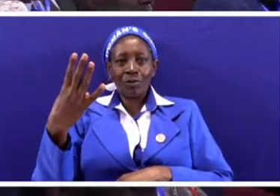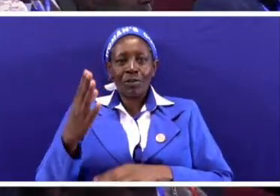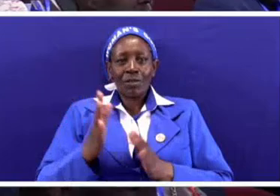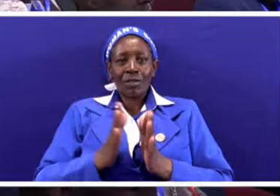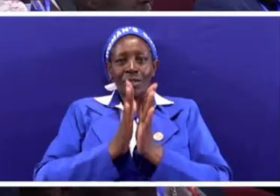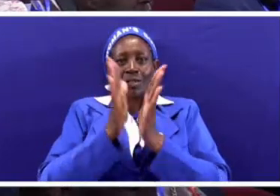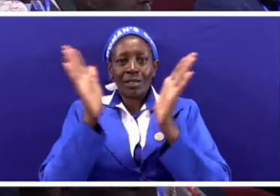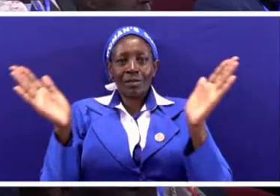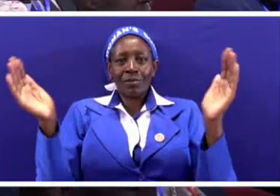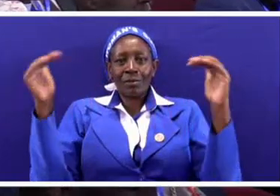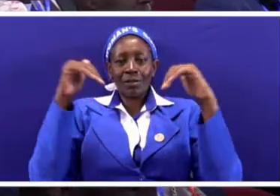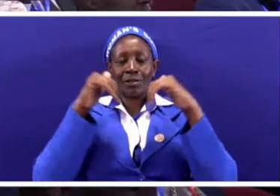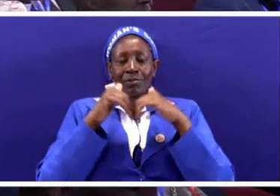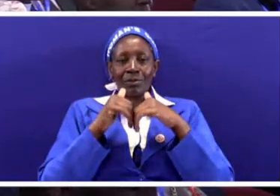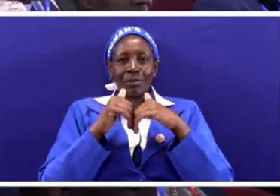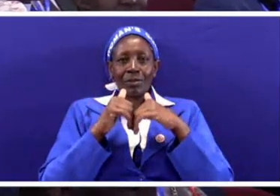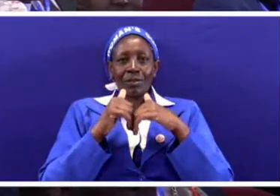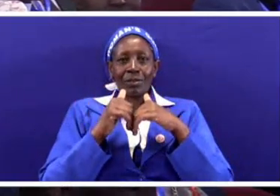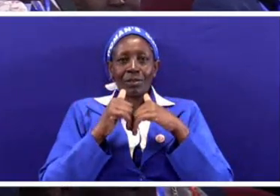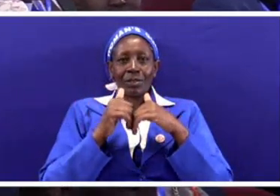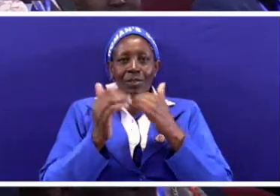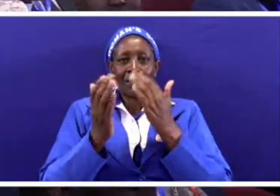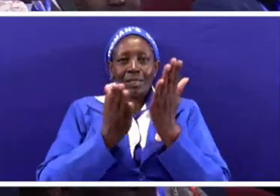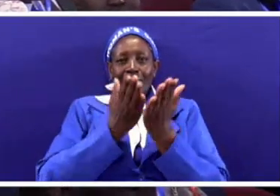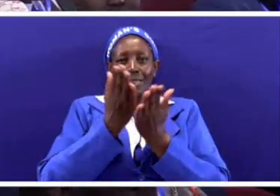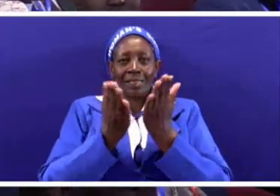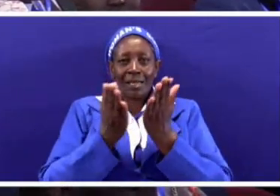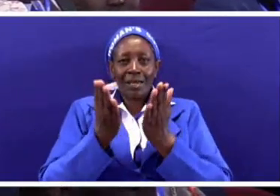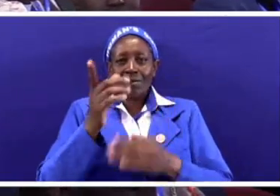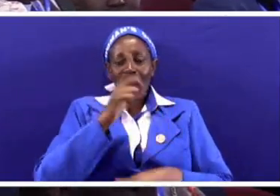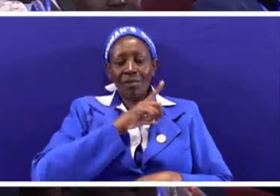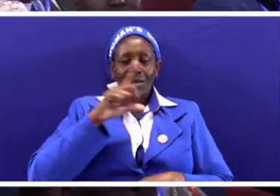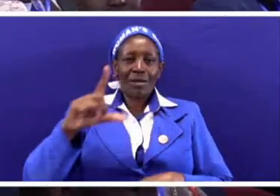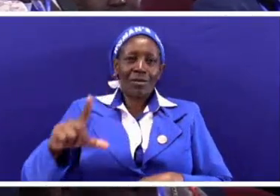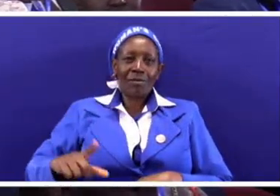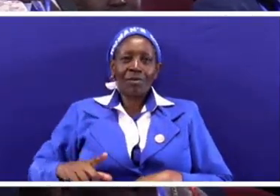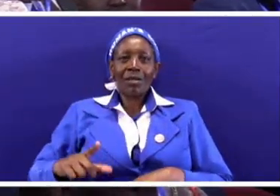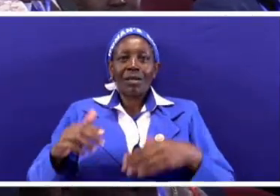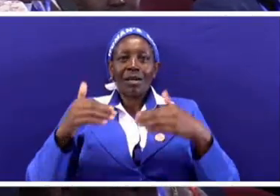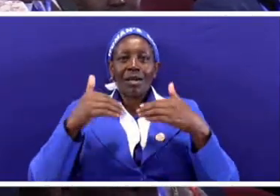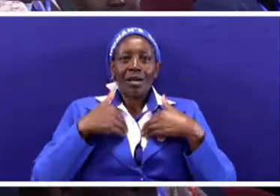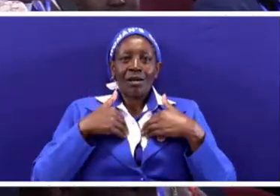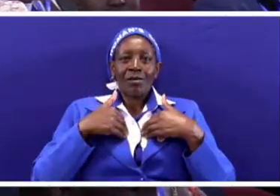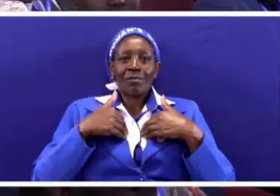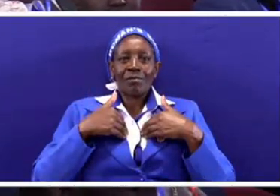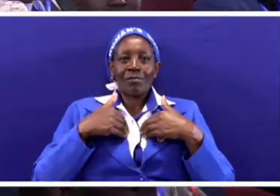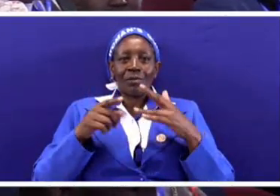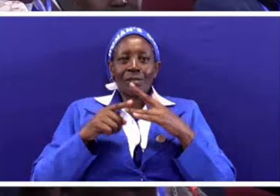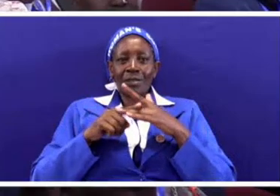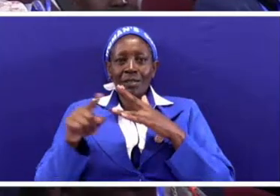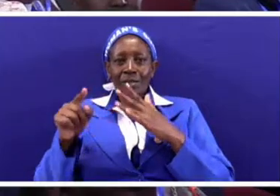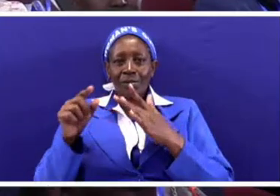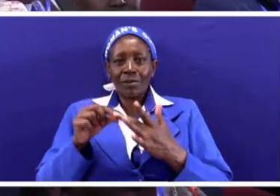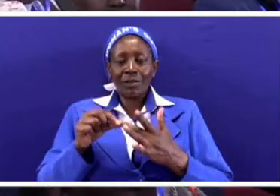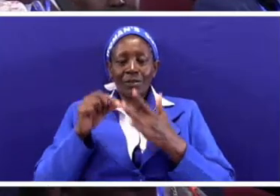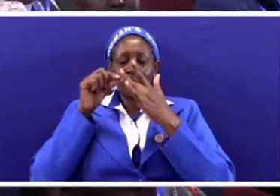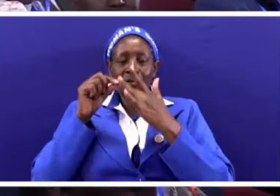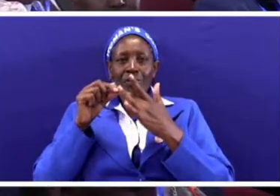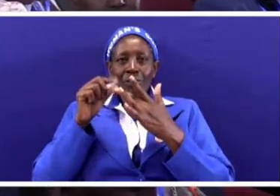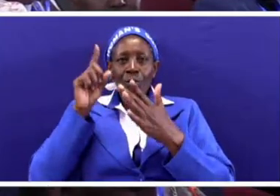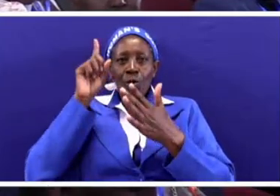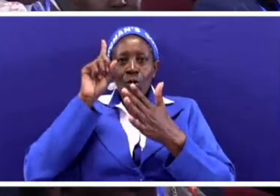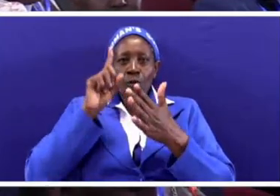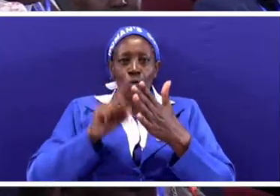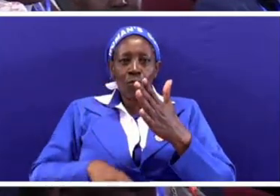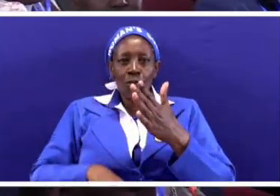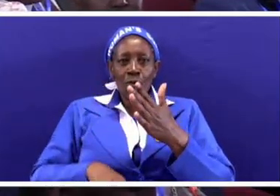Lord. And therefore, we started with a choice, and all what we have gotten for the 3 days was